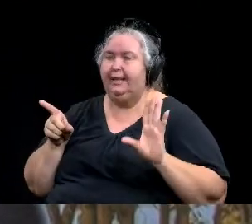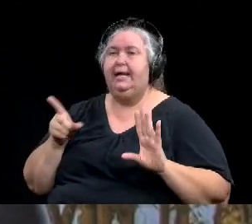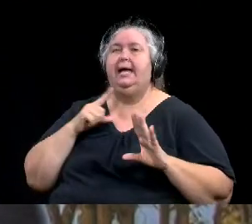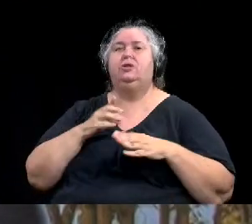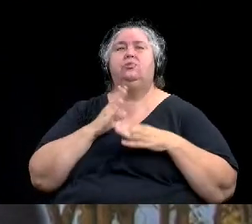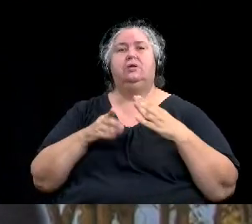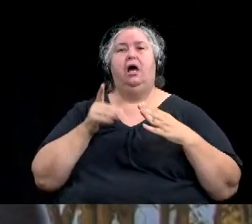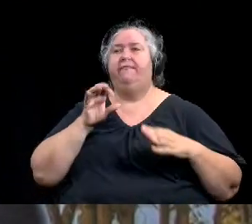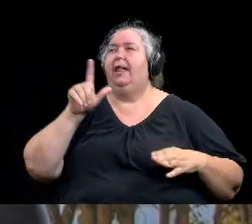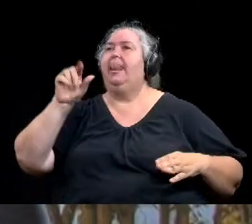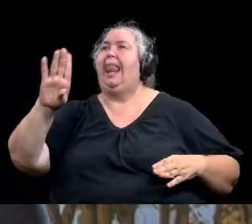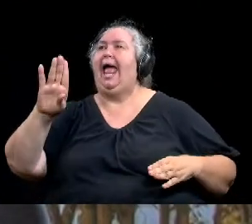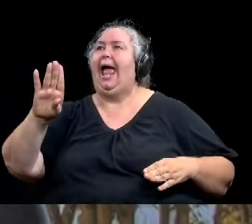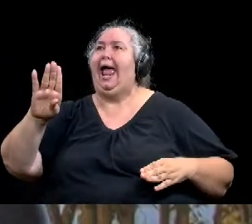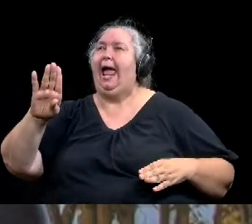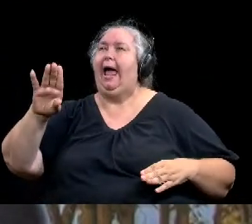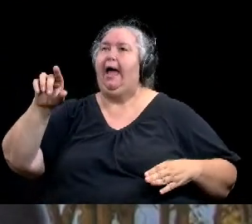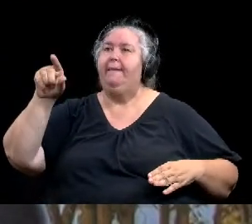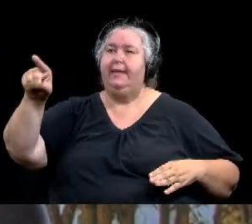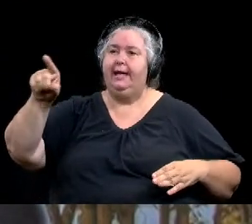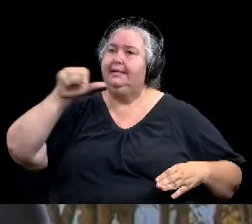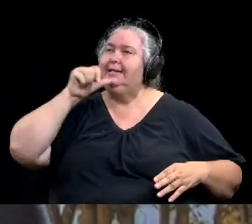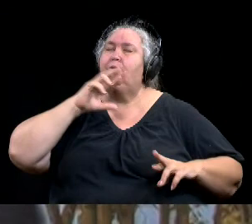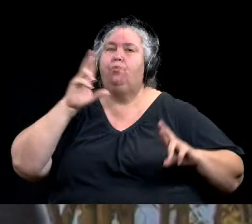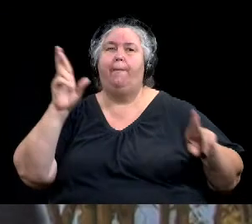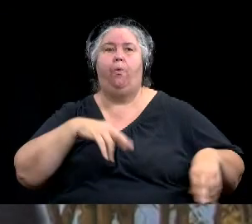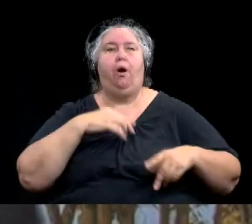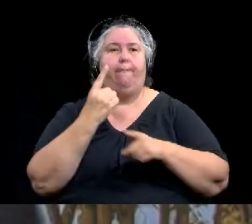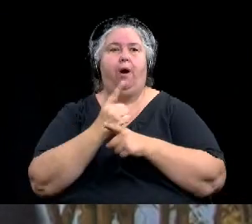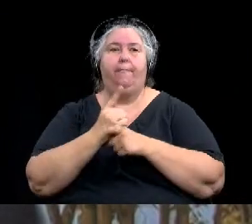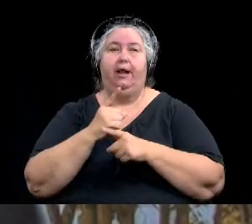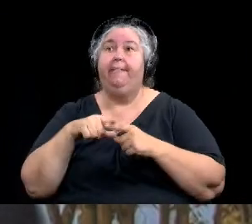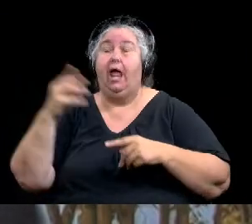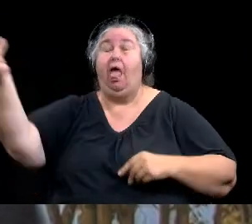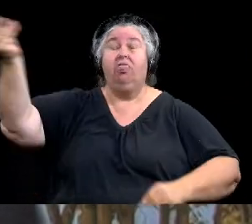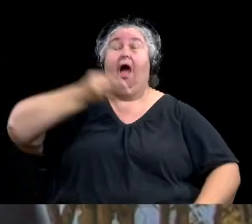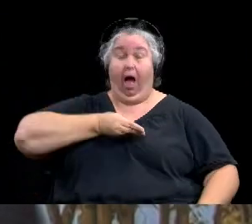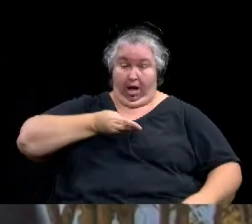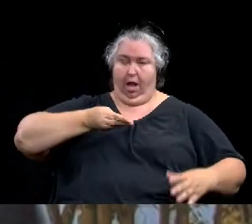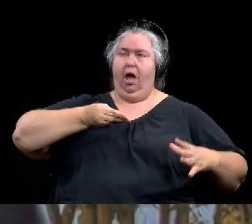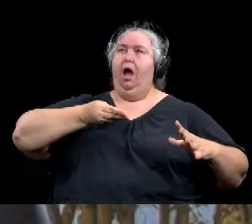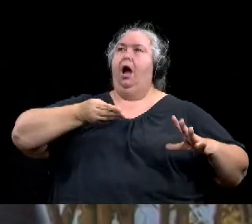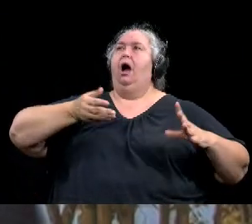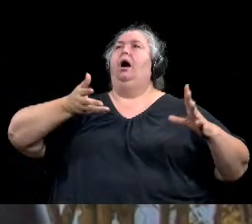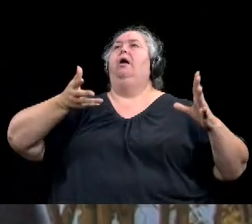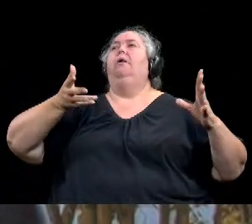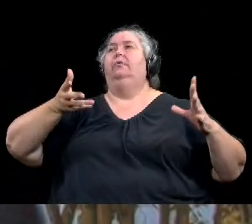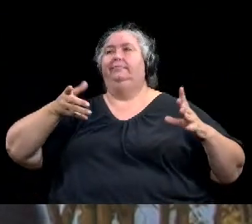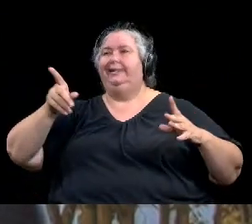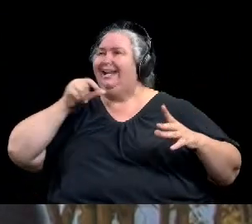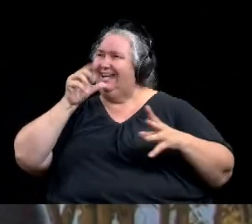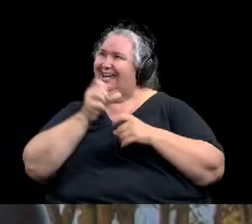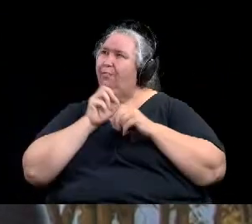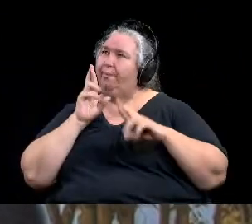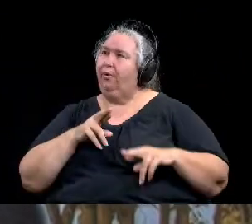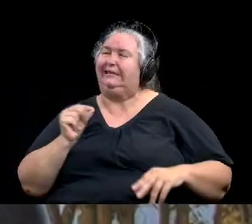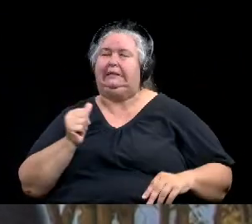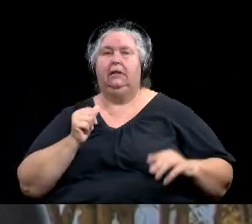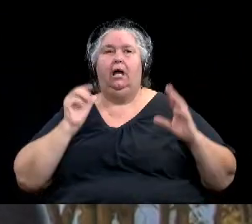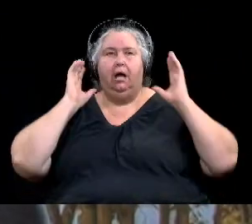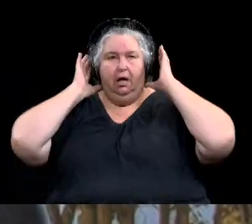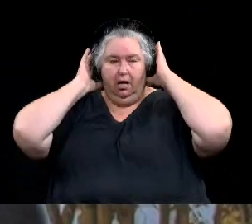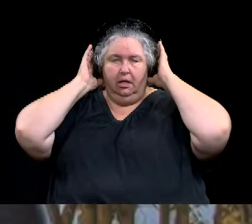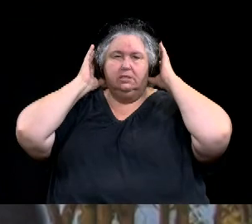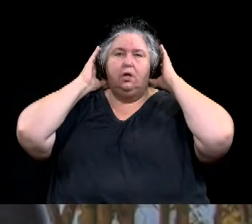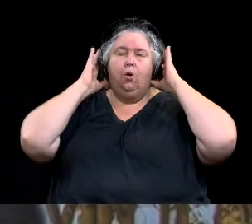lab somewhere that didn't report properly, and then we find out later and have to get them reported. So I think when you think